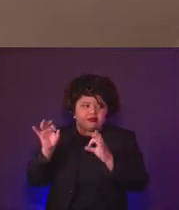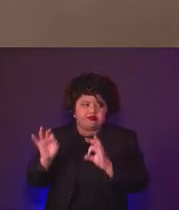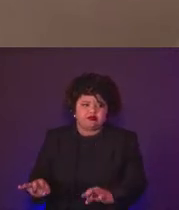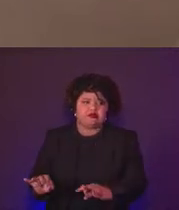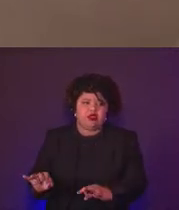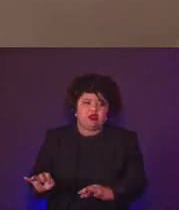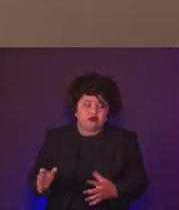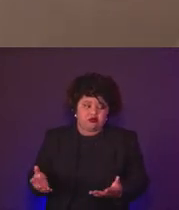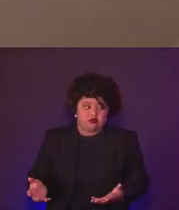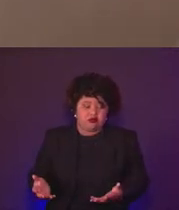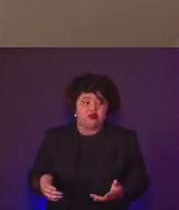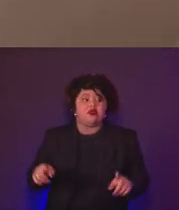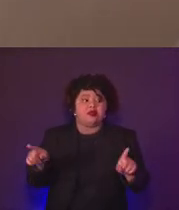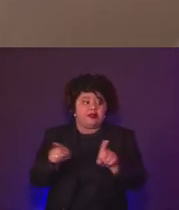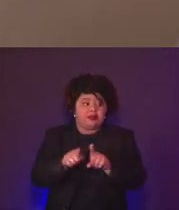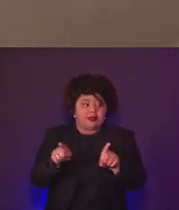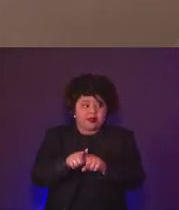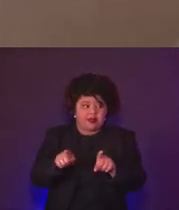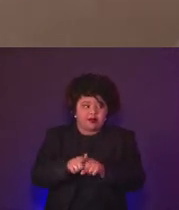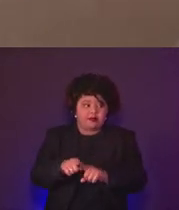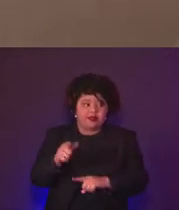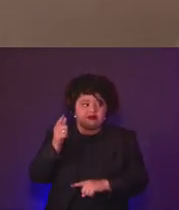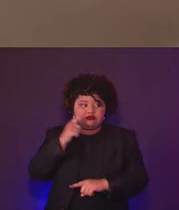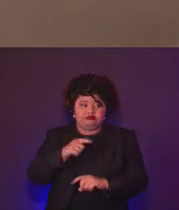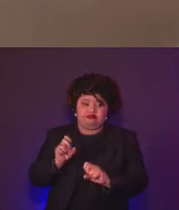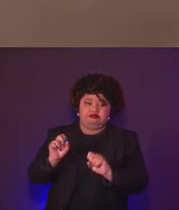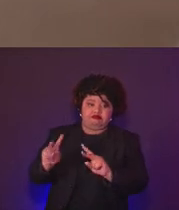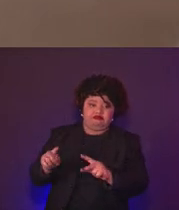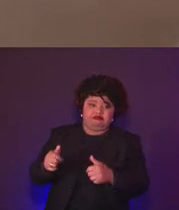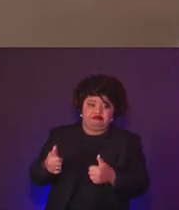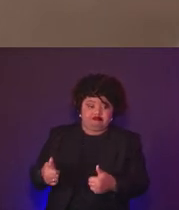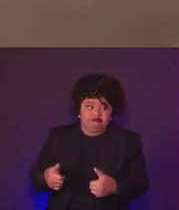hooked me right into it. And I was like, okay. And that was,